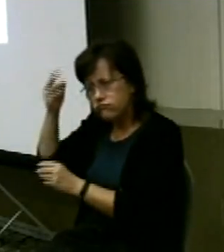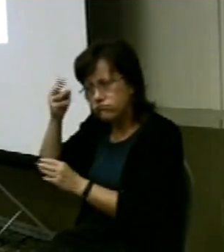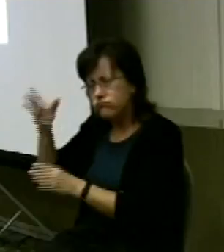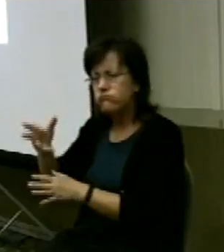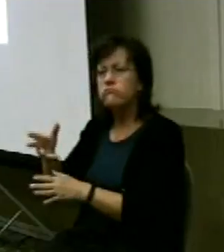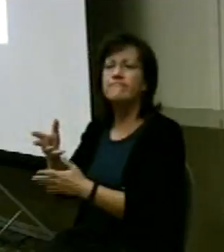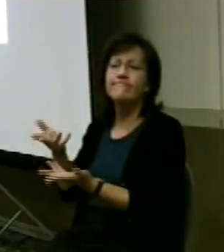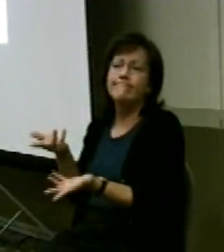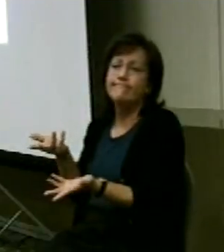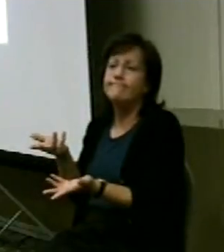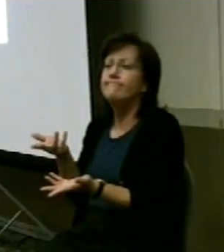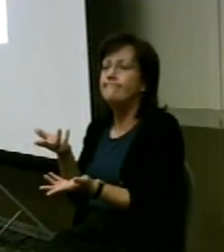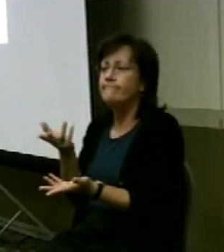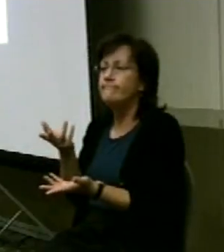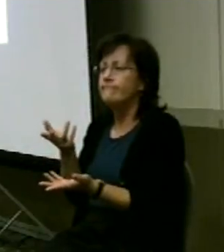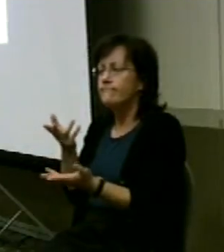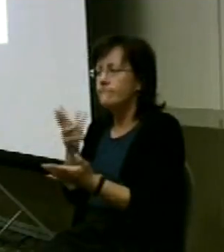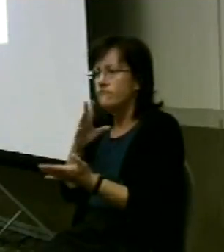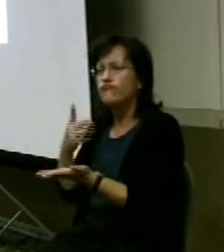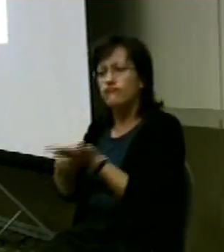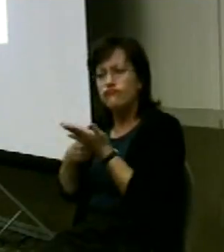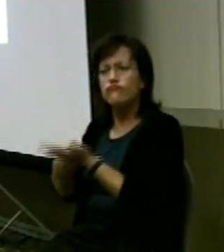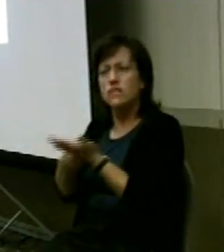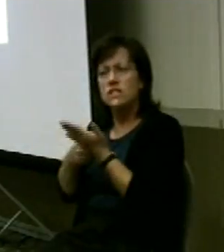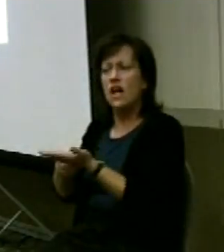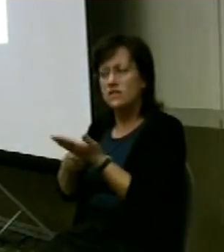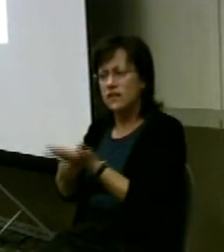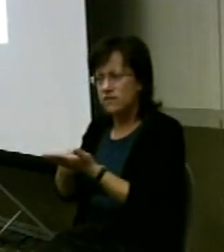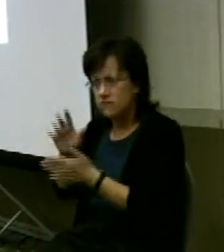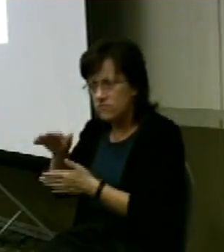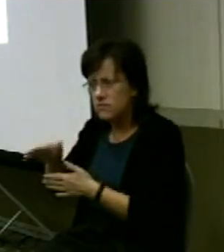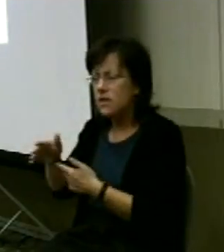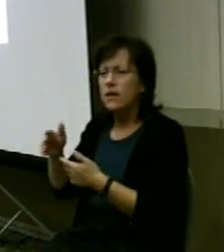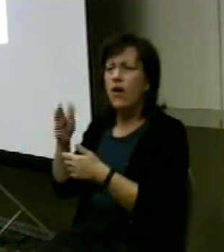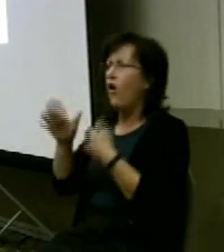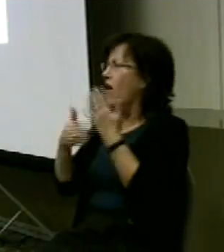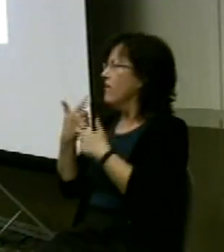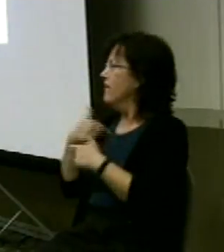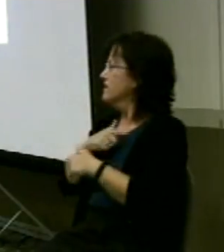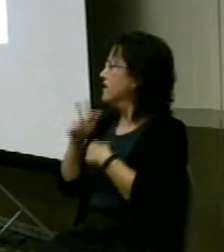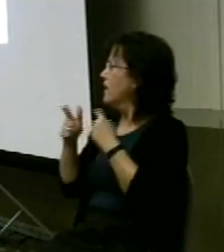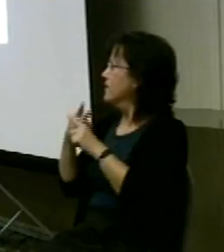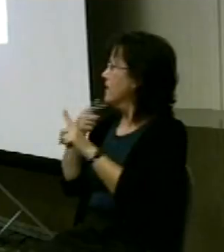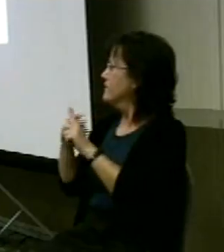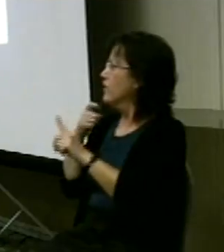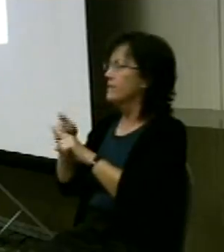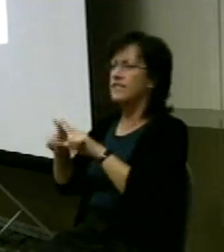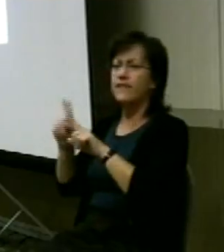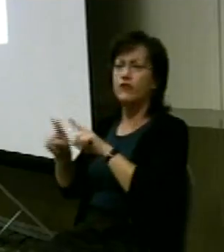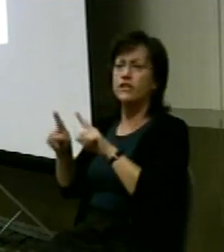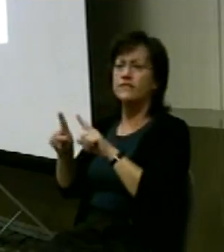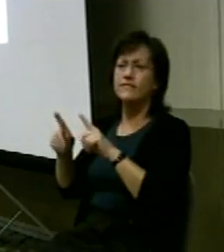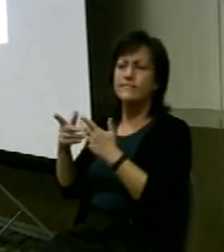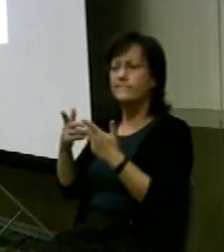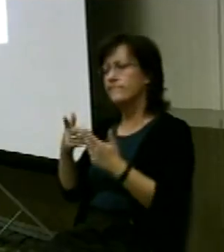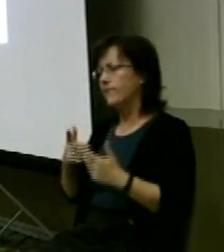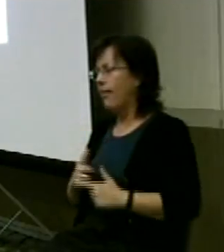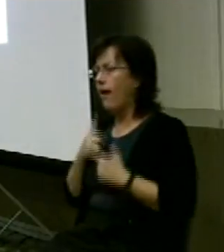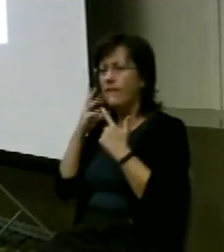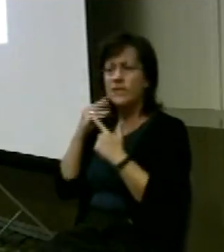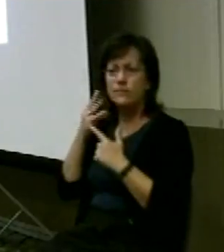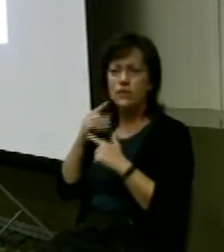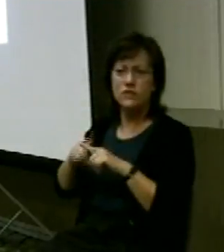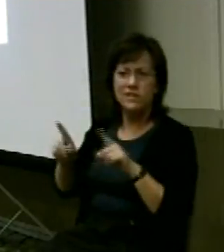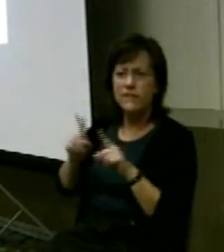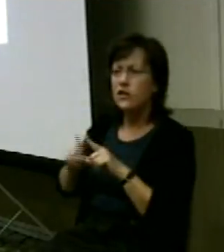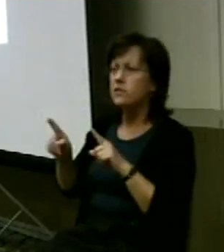just talking the student through that to make sure, because we all come from different walks of life. We all have different baggage and different